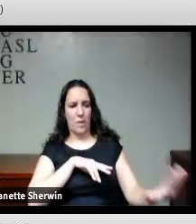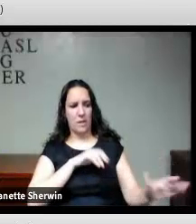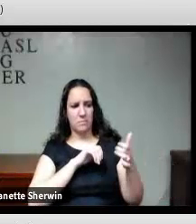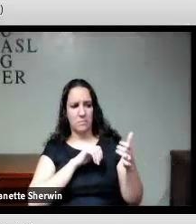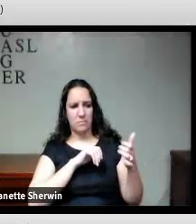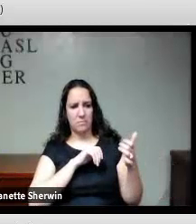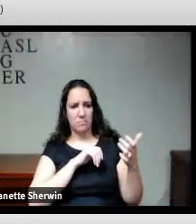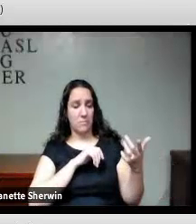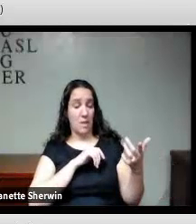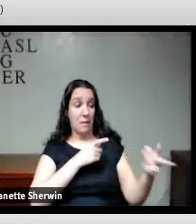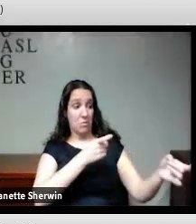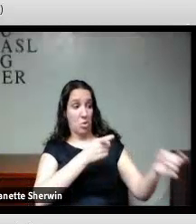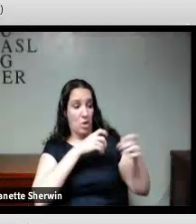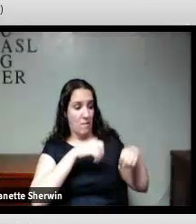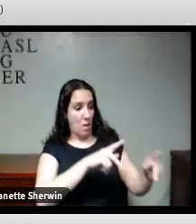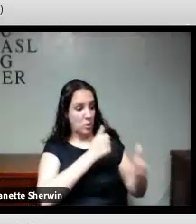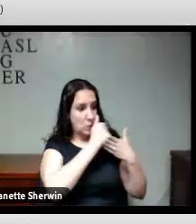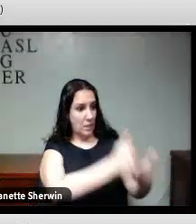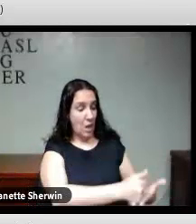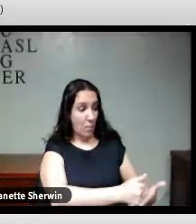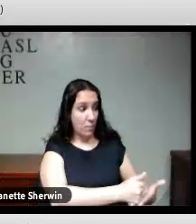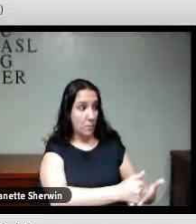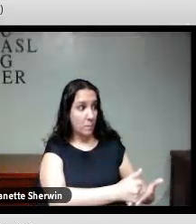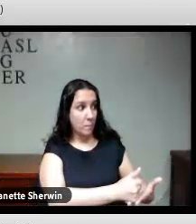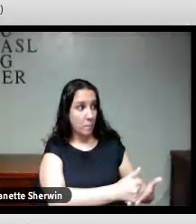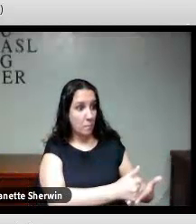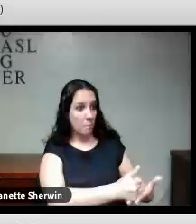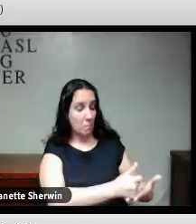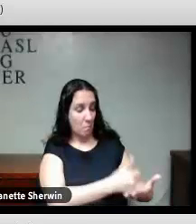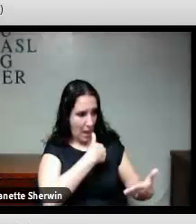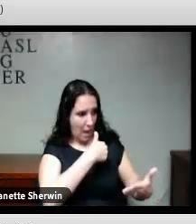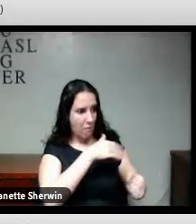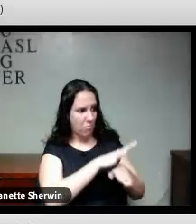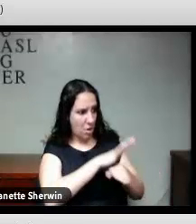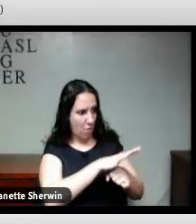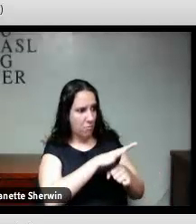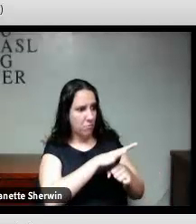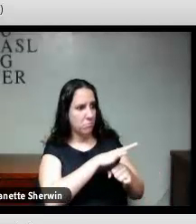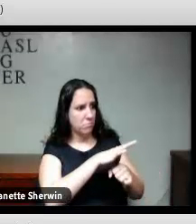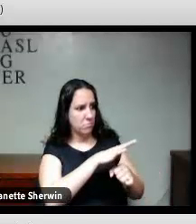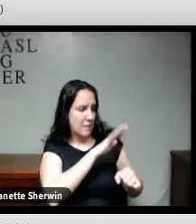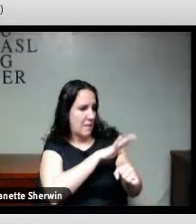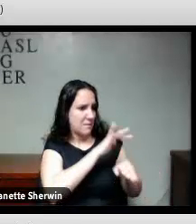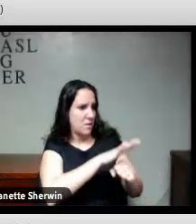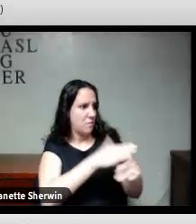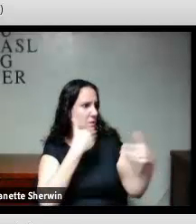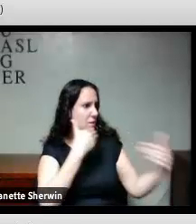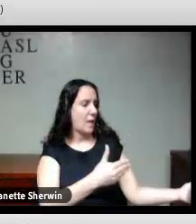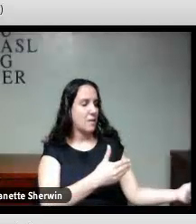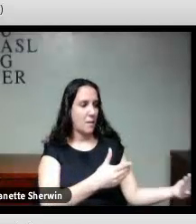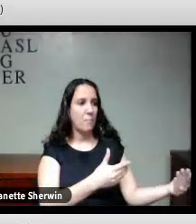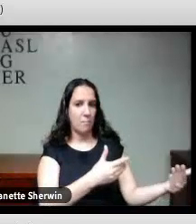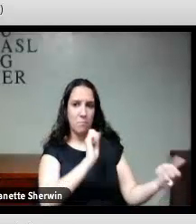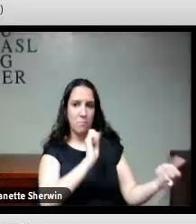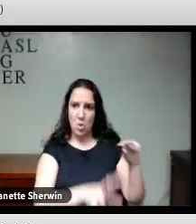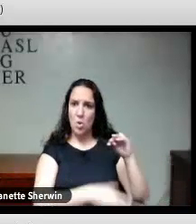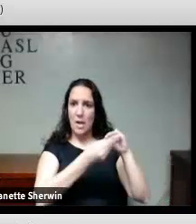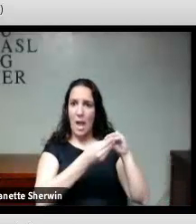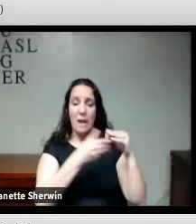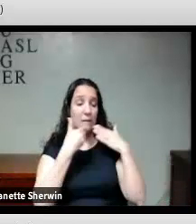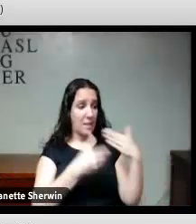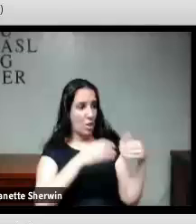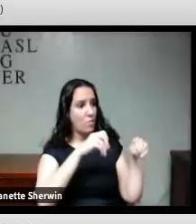giving me the opportunity to help them. That's enough to thank them. And that's one of the things we can add to our list. Thank you for the